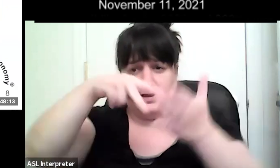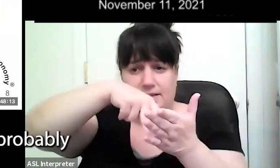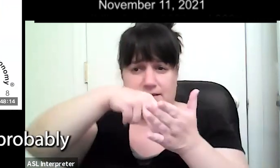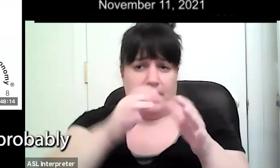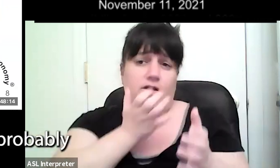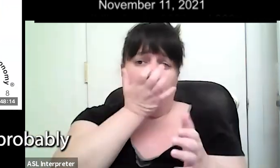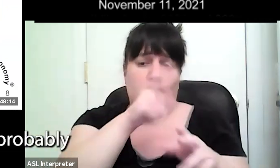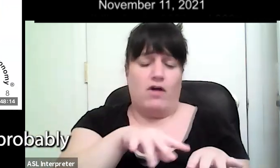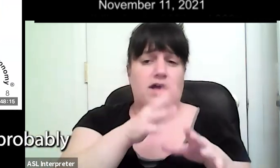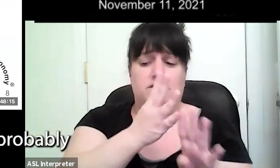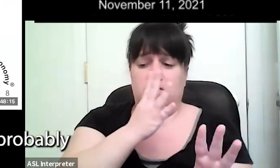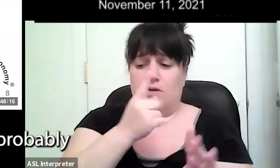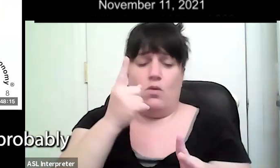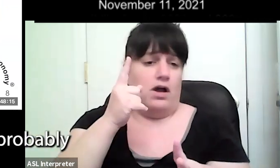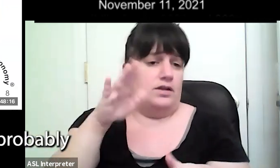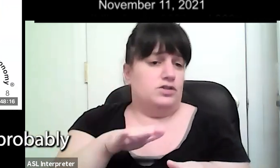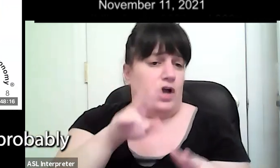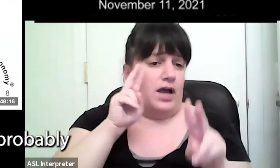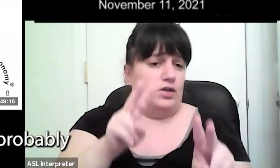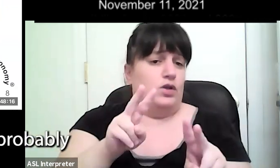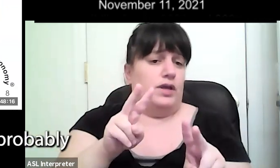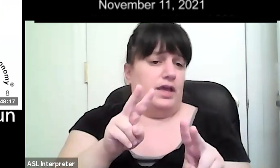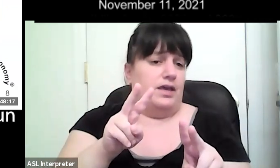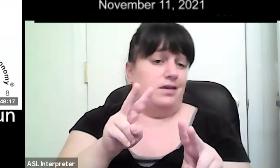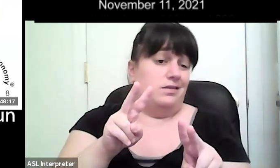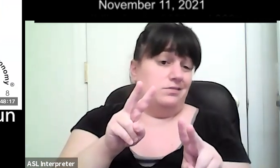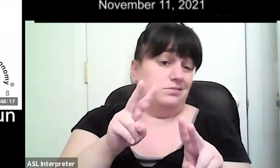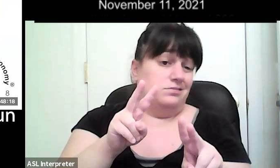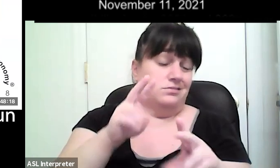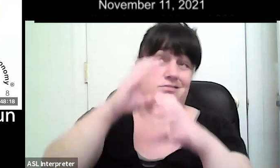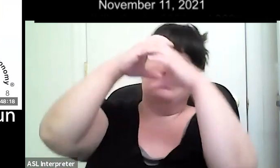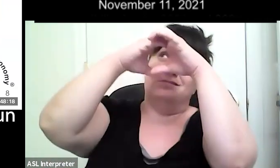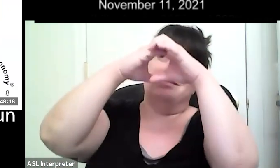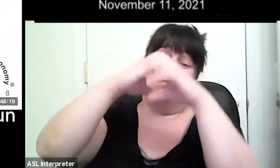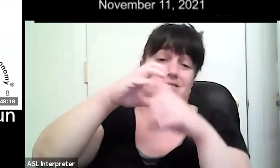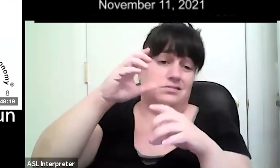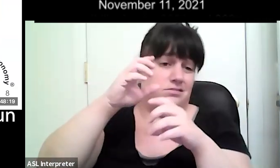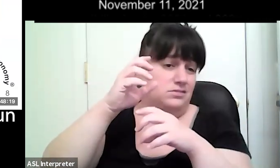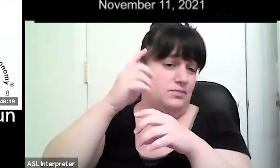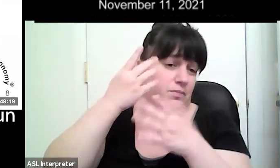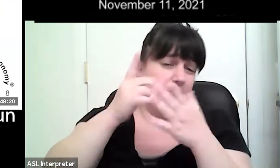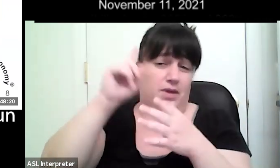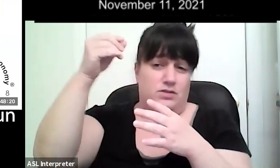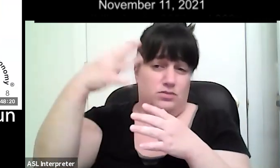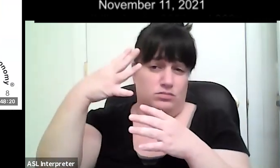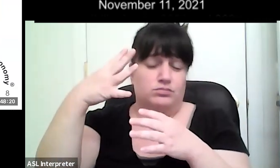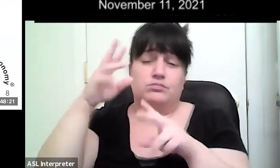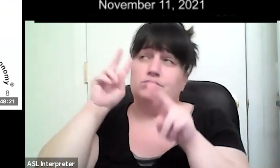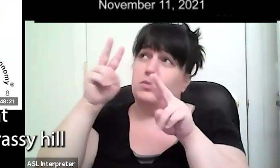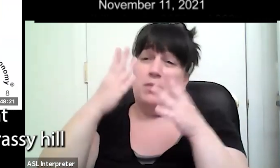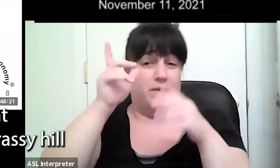grass, and one child is looking through the telescope, probably at safe solar viewing of the sun, or possibly the